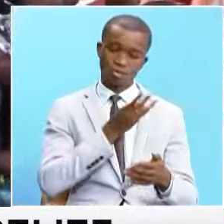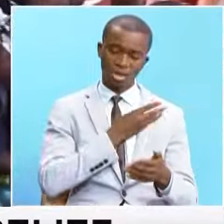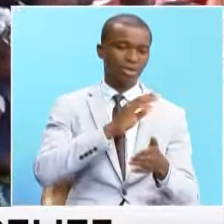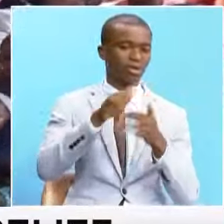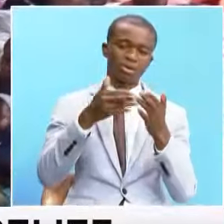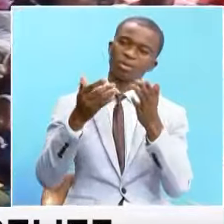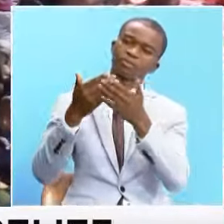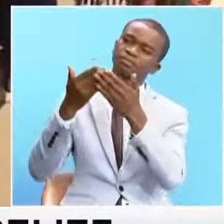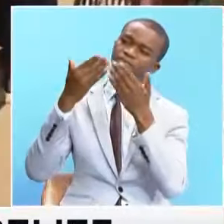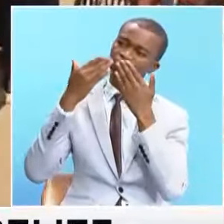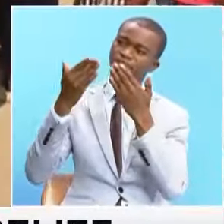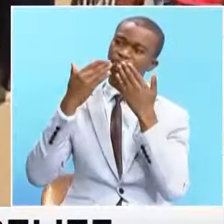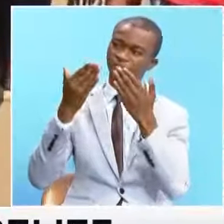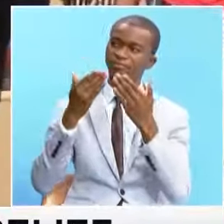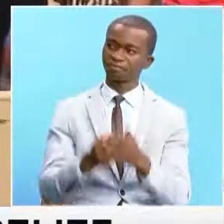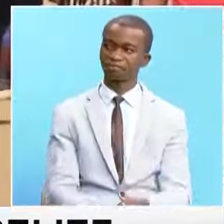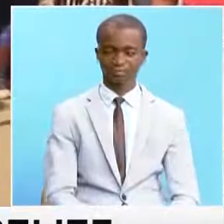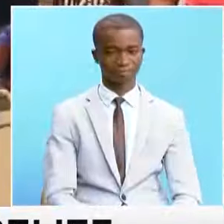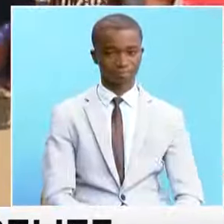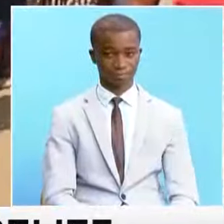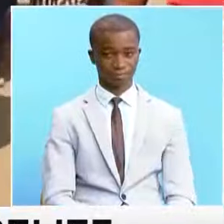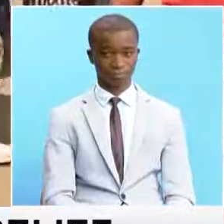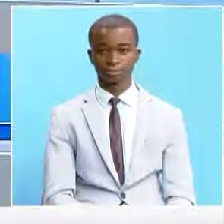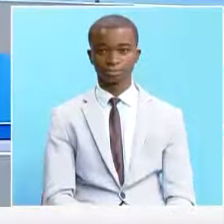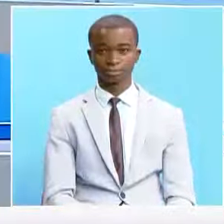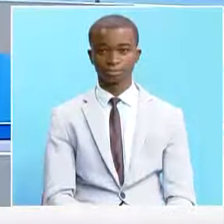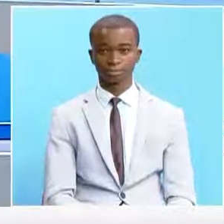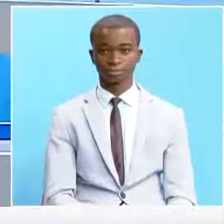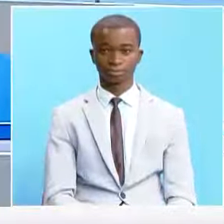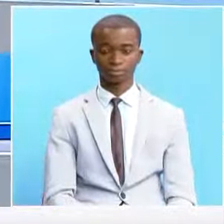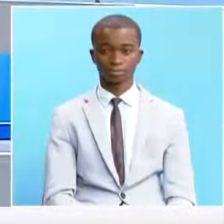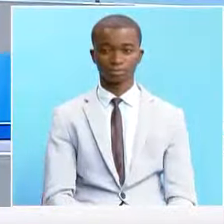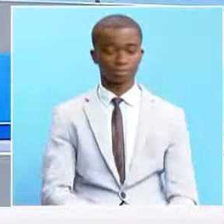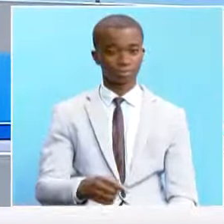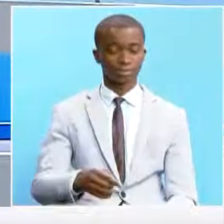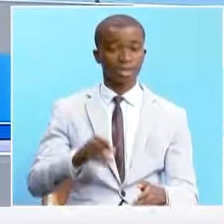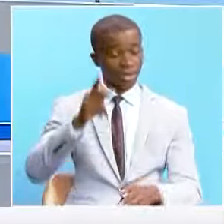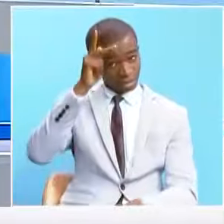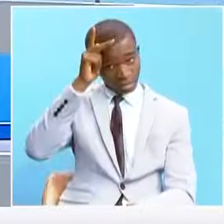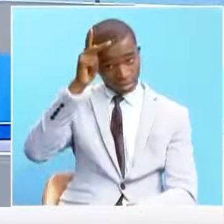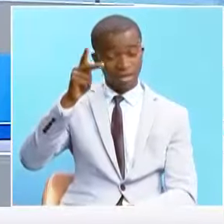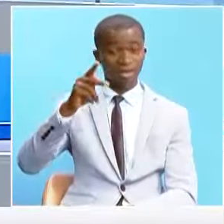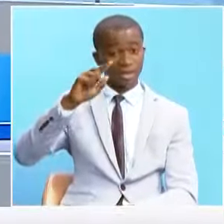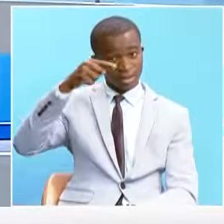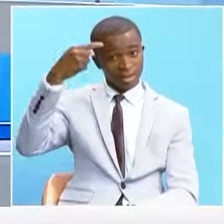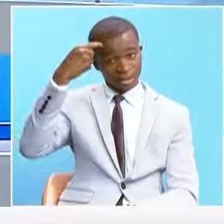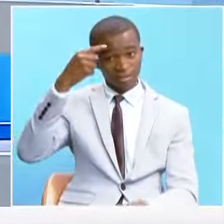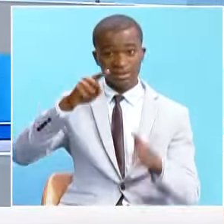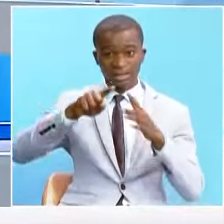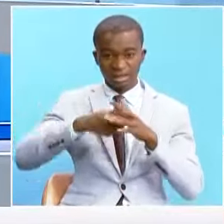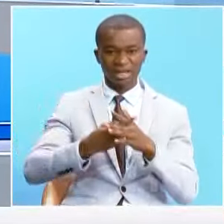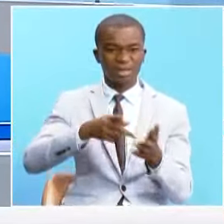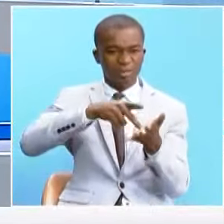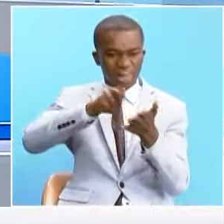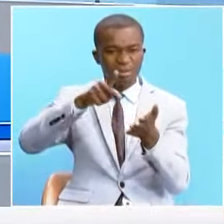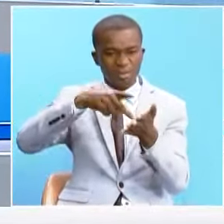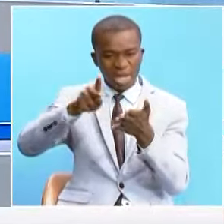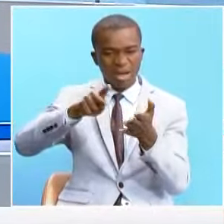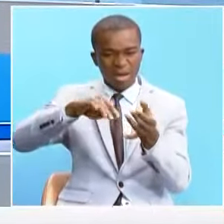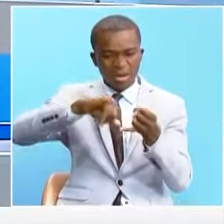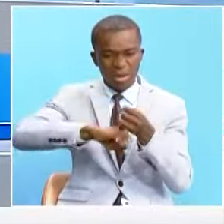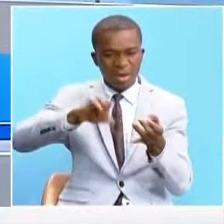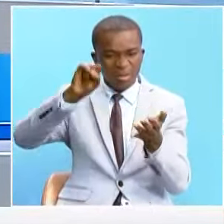Lemlikando, reporting for ZANIS in Livingstone. And in Kitwe, government has started paying out emergency social